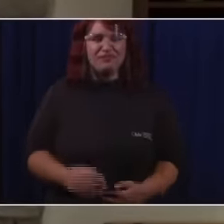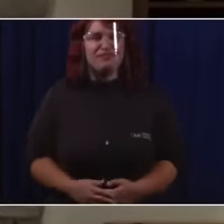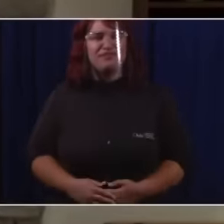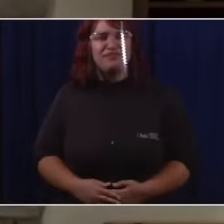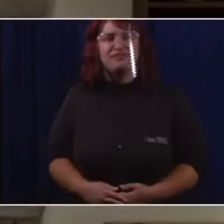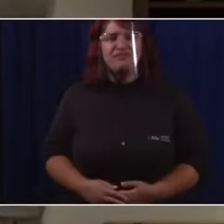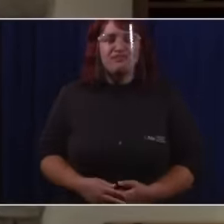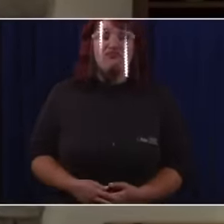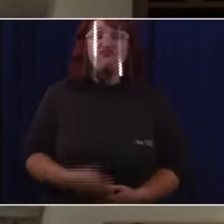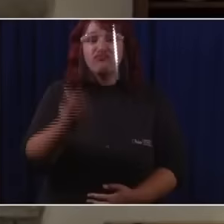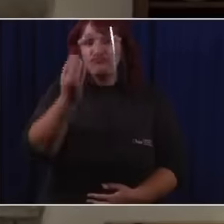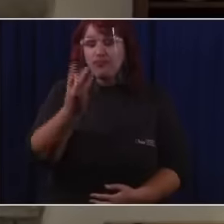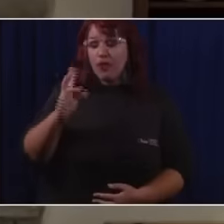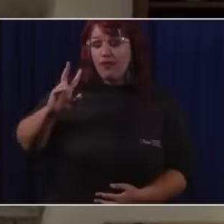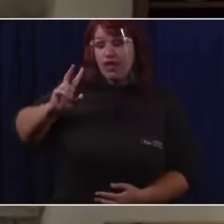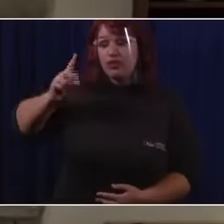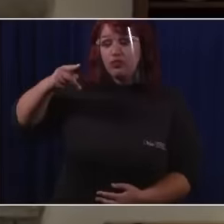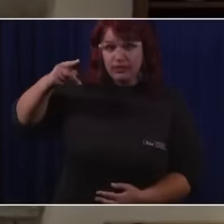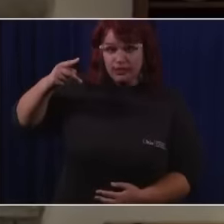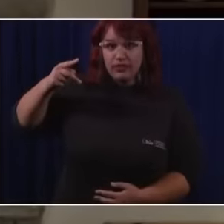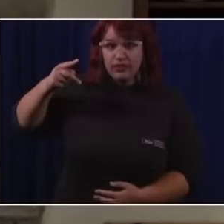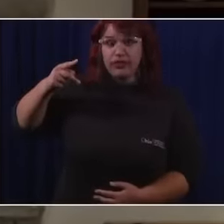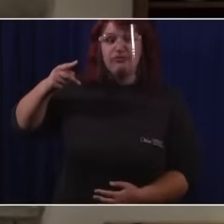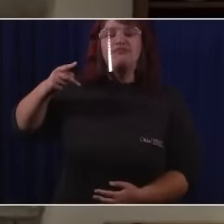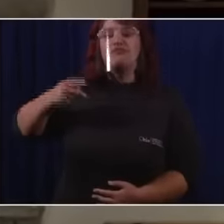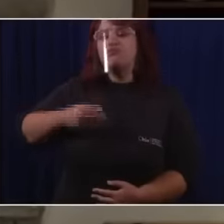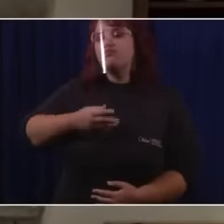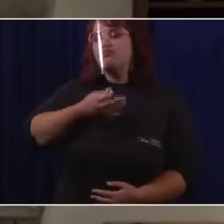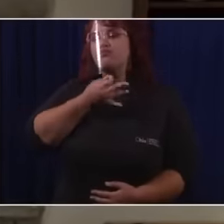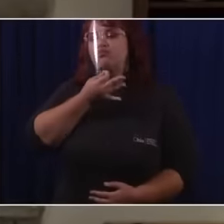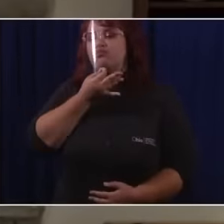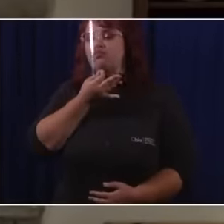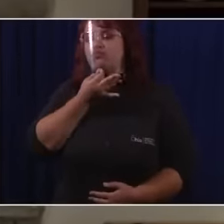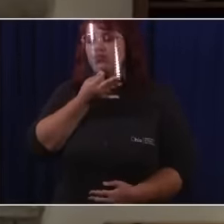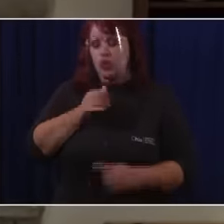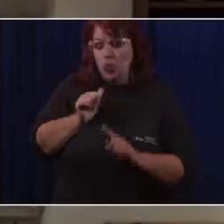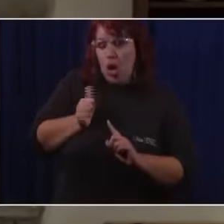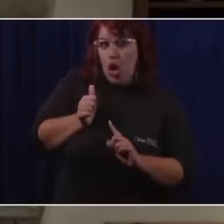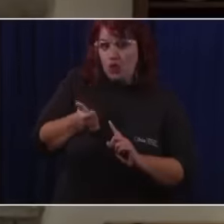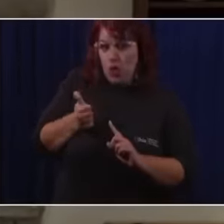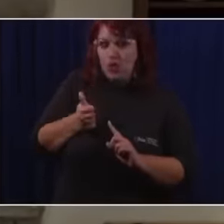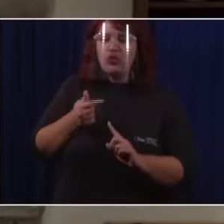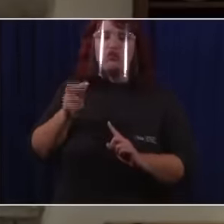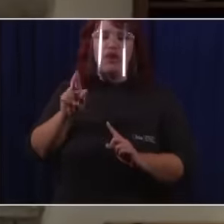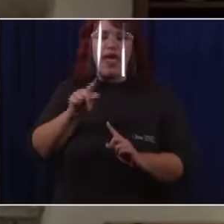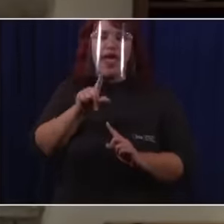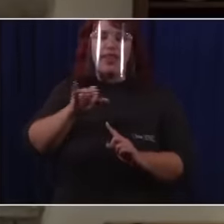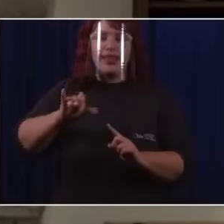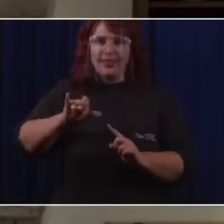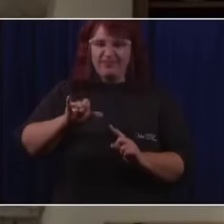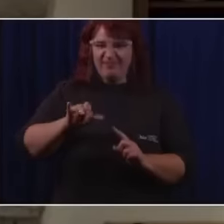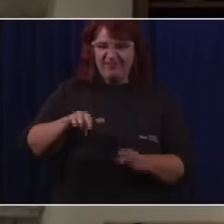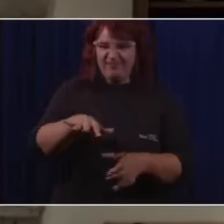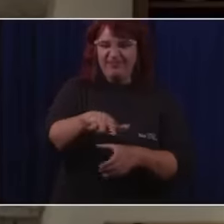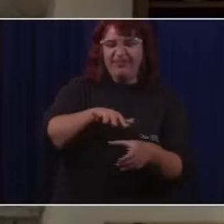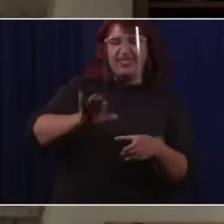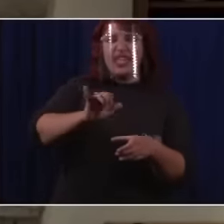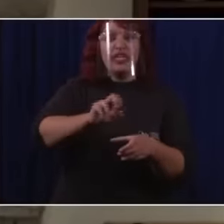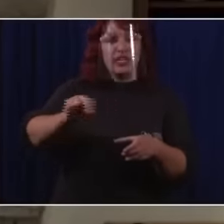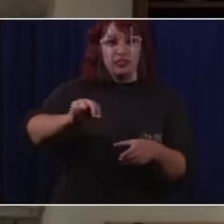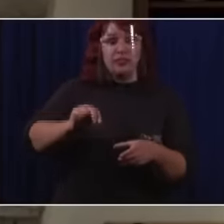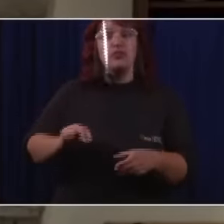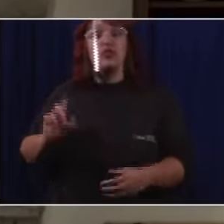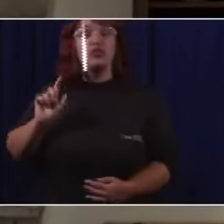Vice President Pence is set to hold a rally around Cincinnati tomorrow. The Trump campaign says all attendees will be